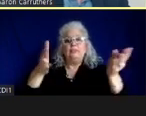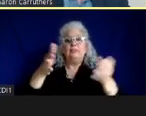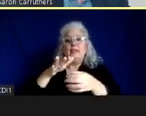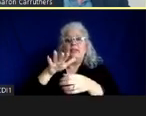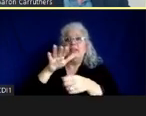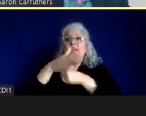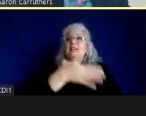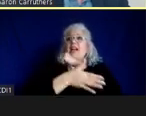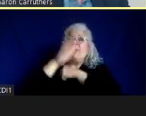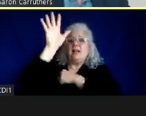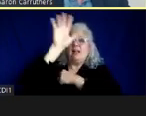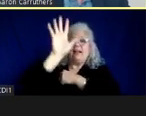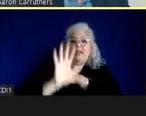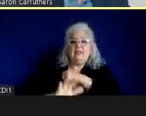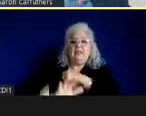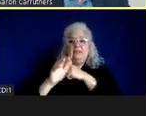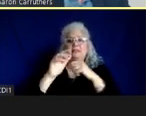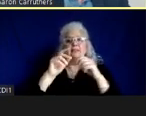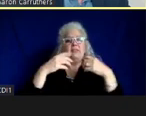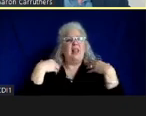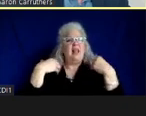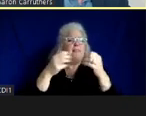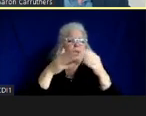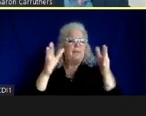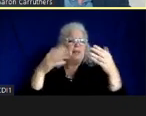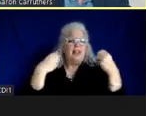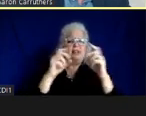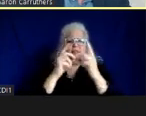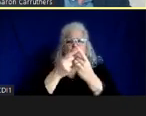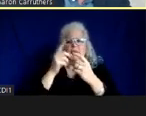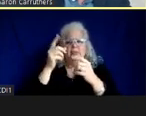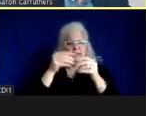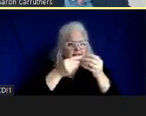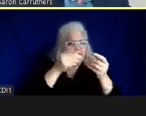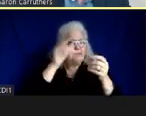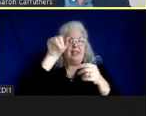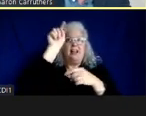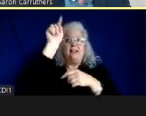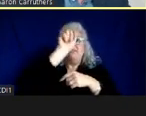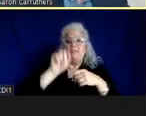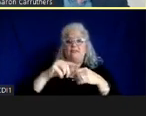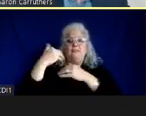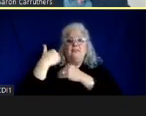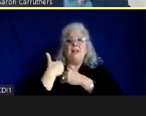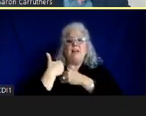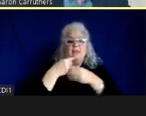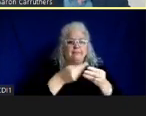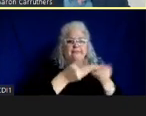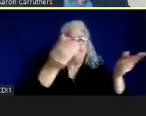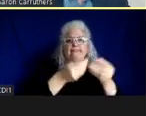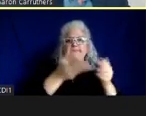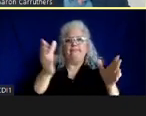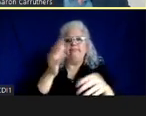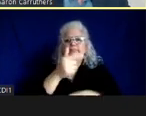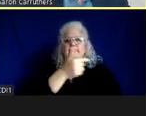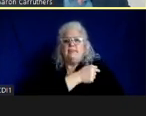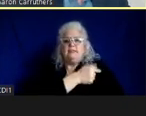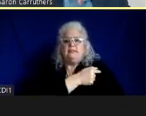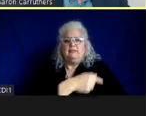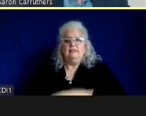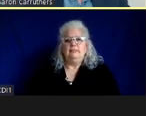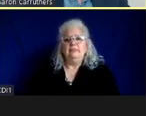of people on this call and in this town hall who have been active in advocating for a more